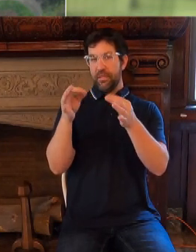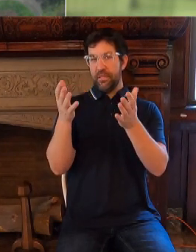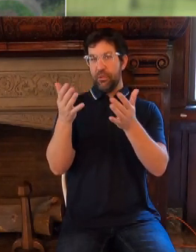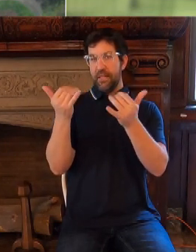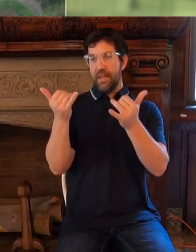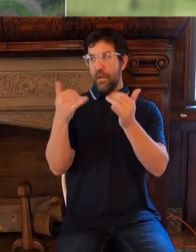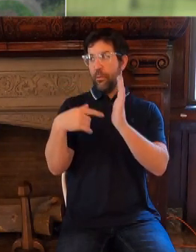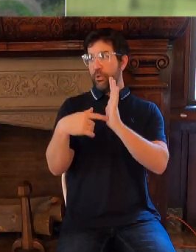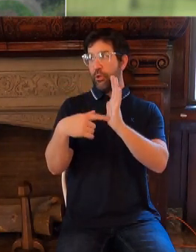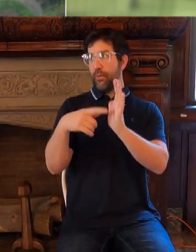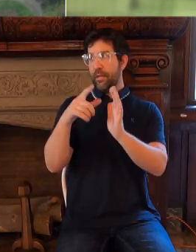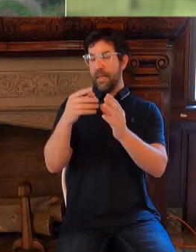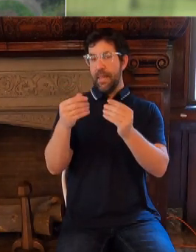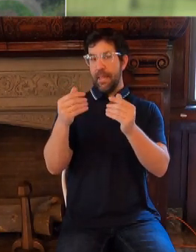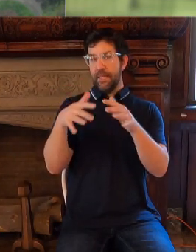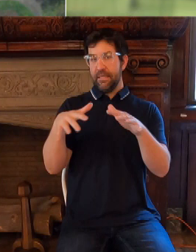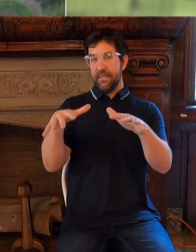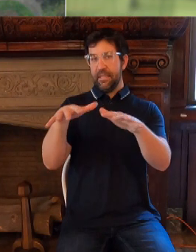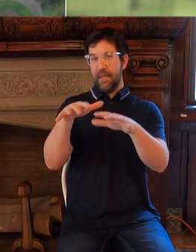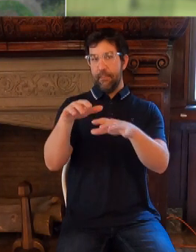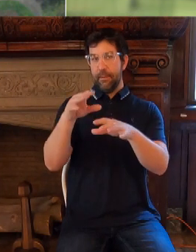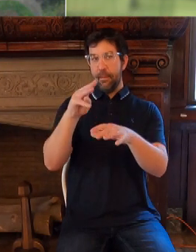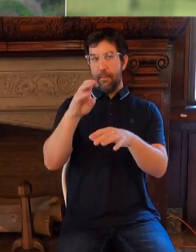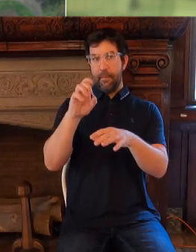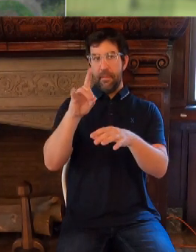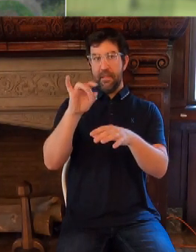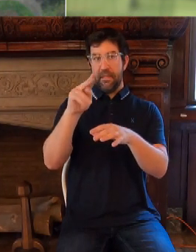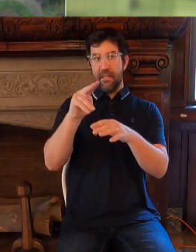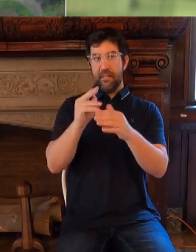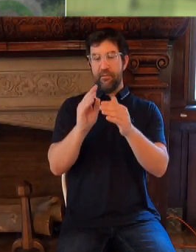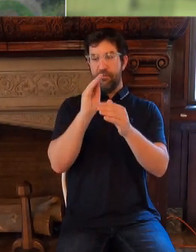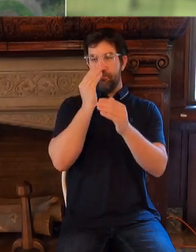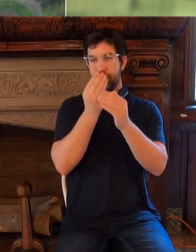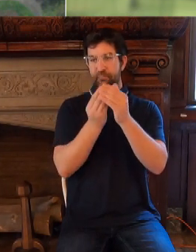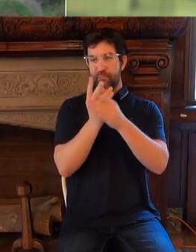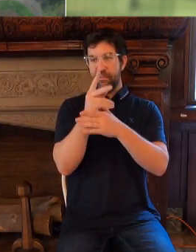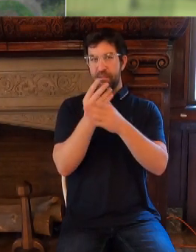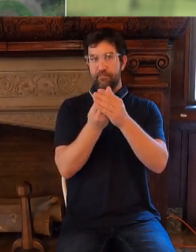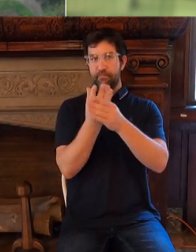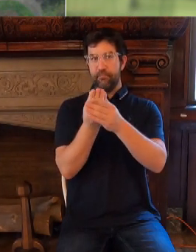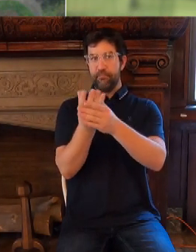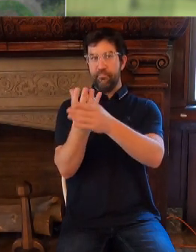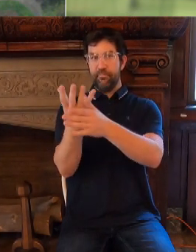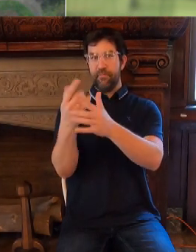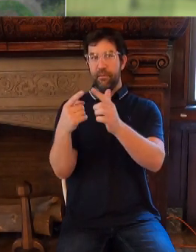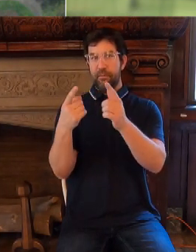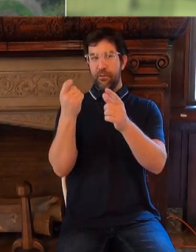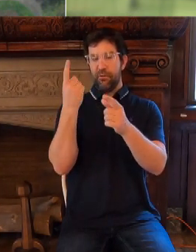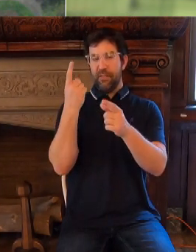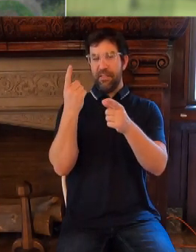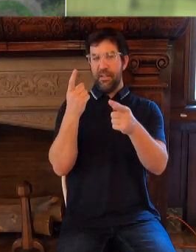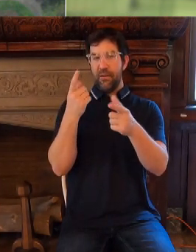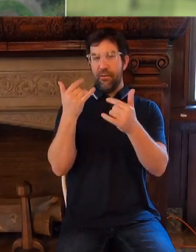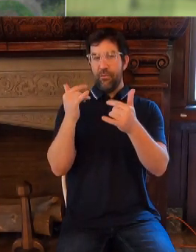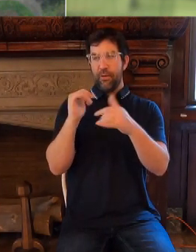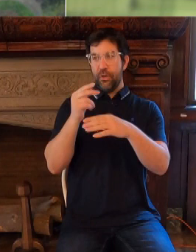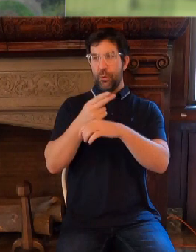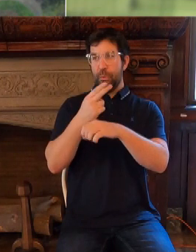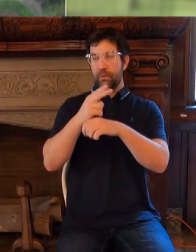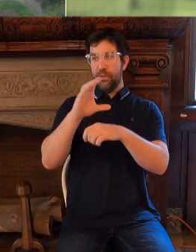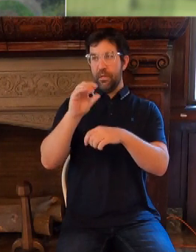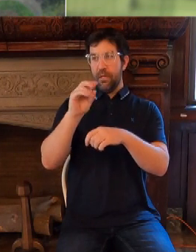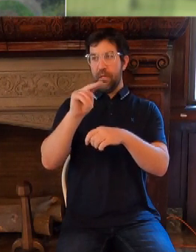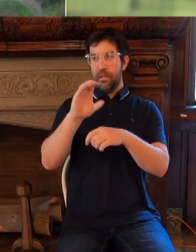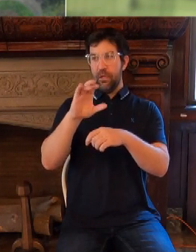right now we're showing landscaped median. Unfortunately, due to some funding constraints, we're going to implement concrete